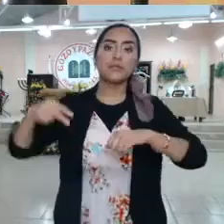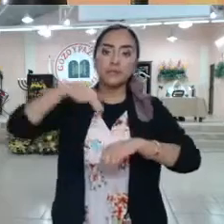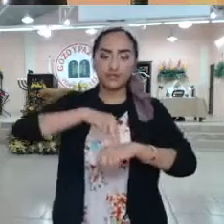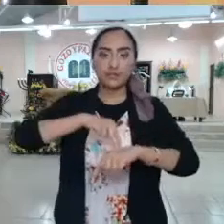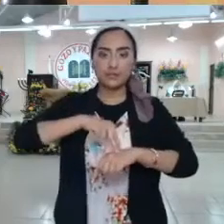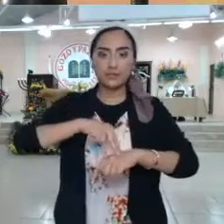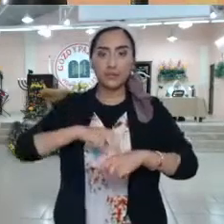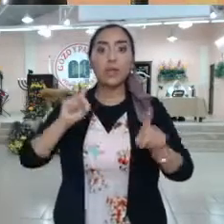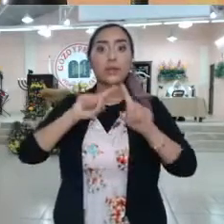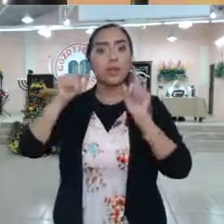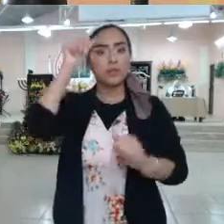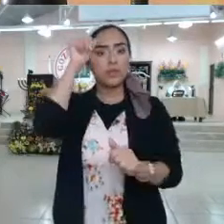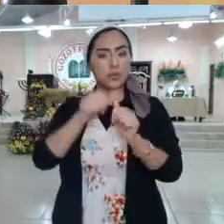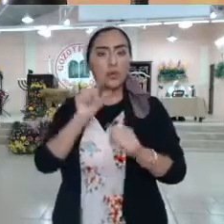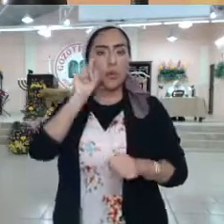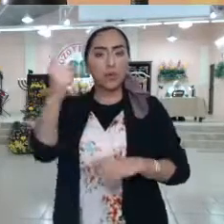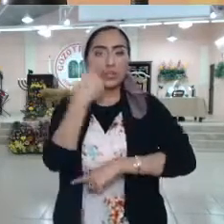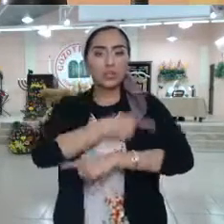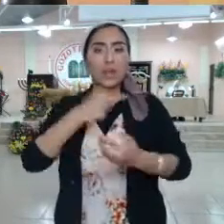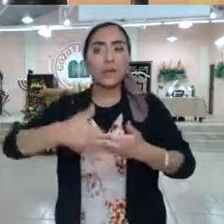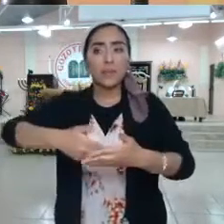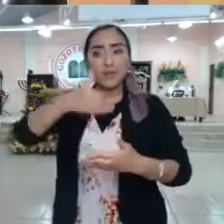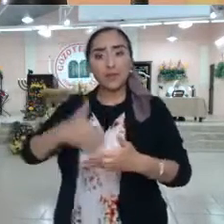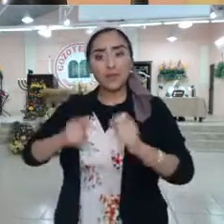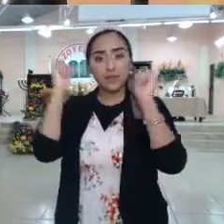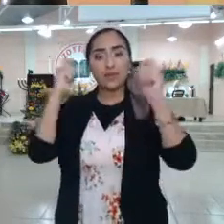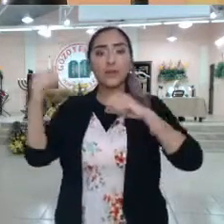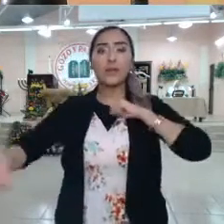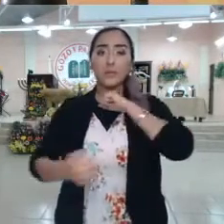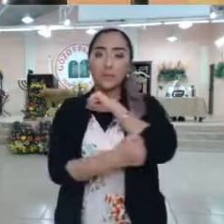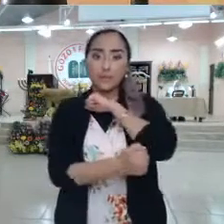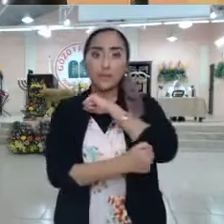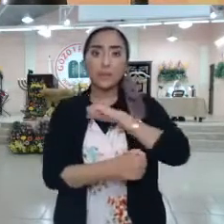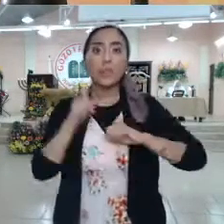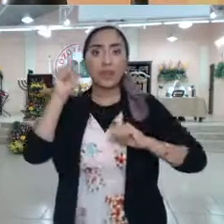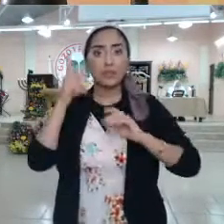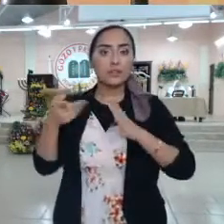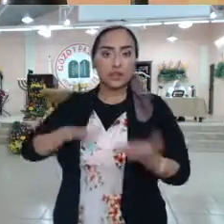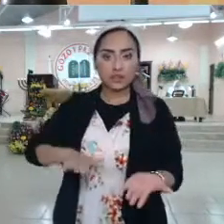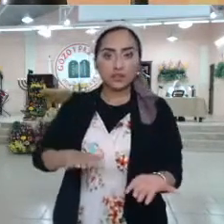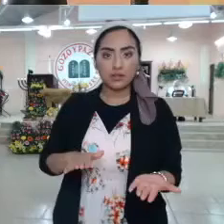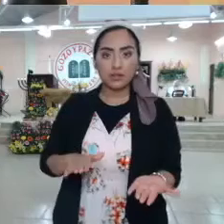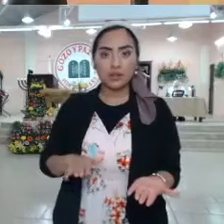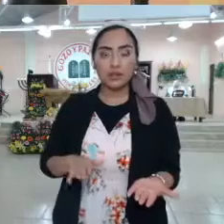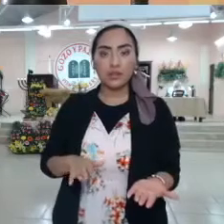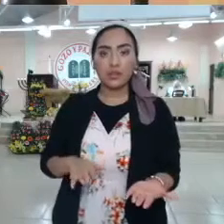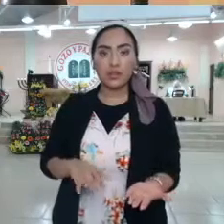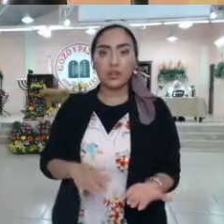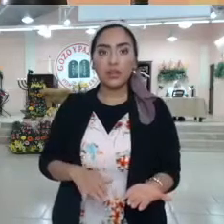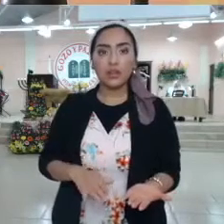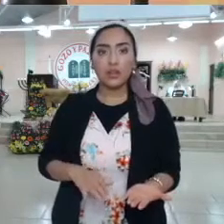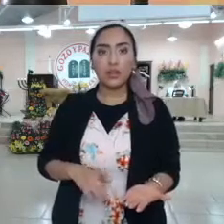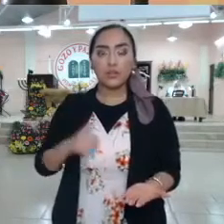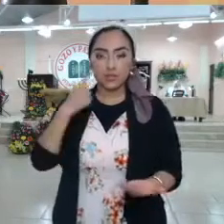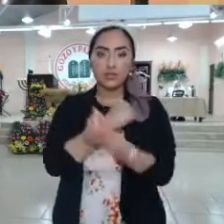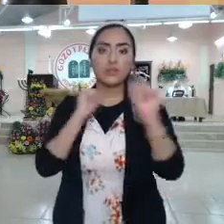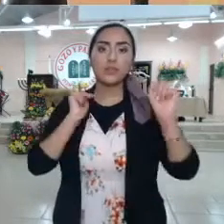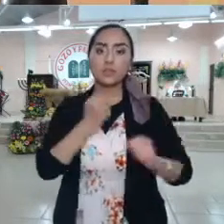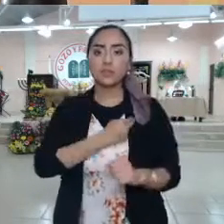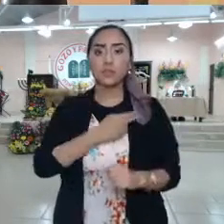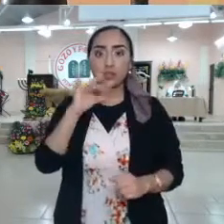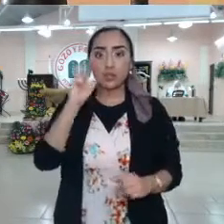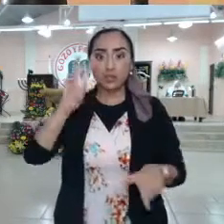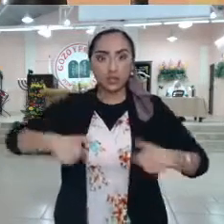He resurrected. Let's remember, one day before the feast of Pesach, He dies to save